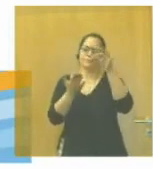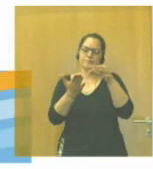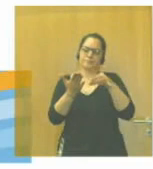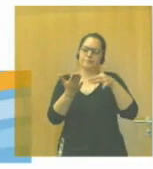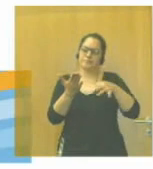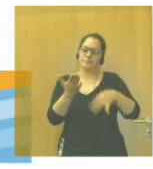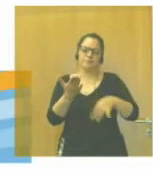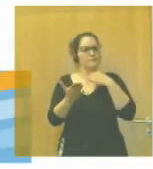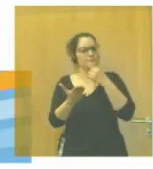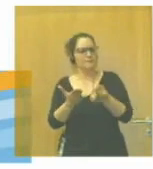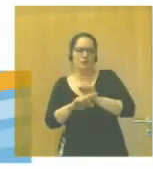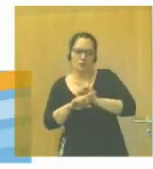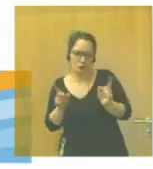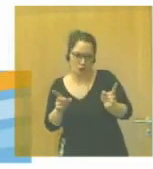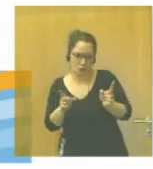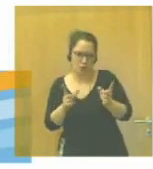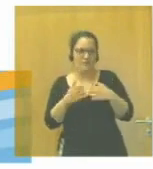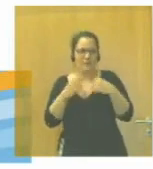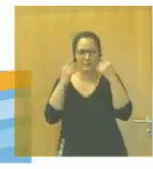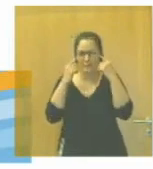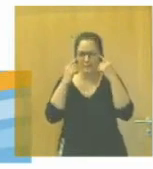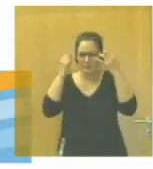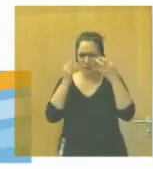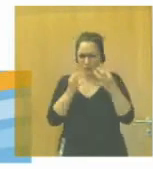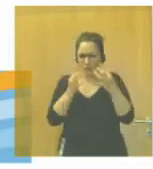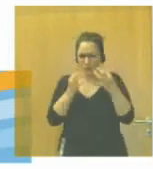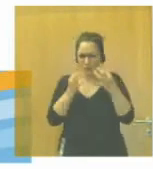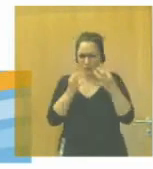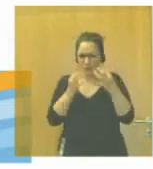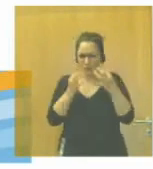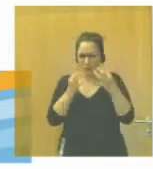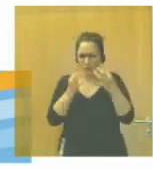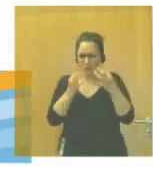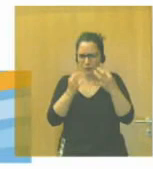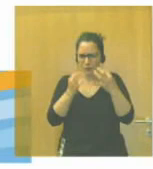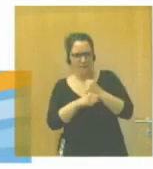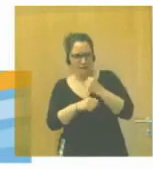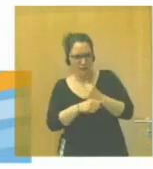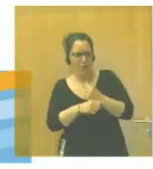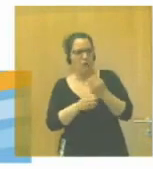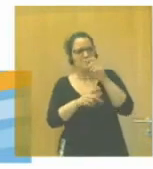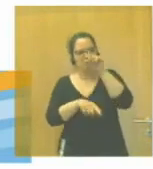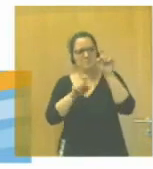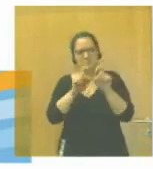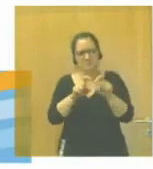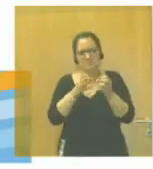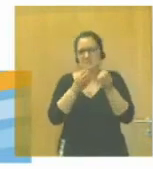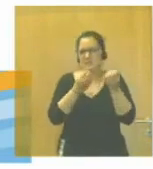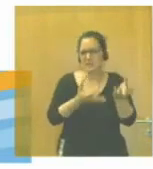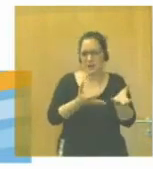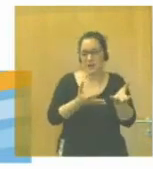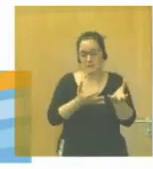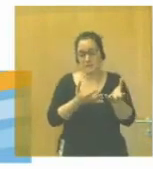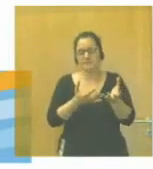really thinking very critically and asking very hard questions. What are the biases in our healthcare system that really could